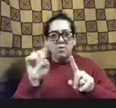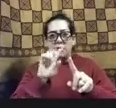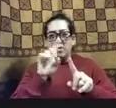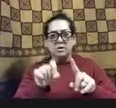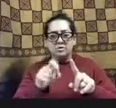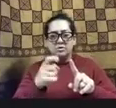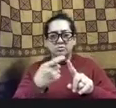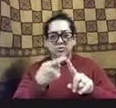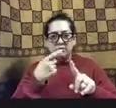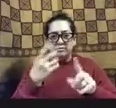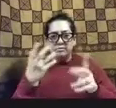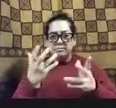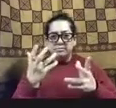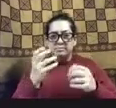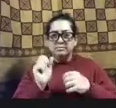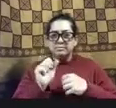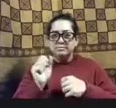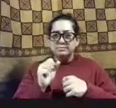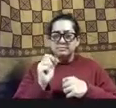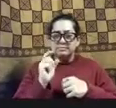from. Yeah, I think